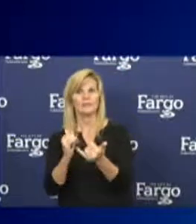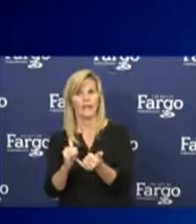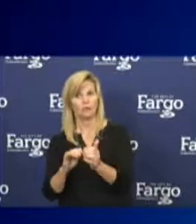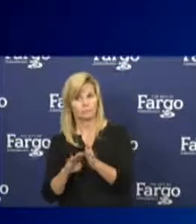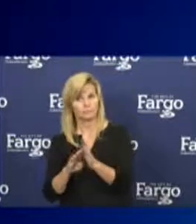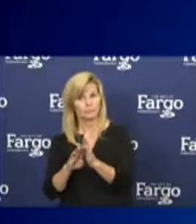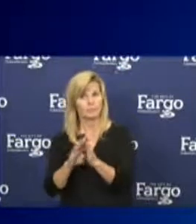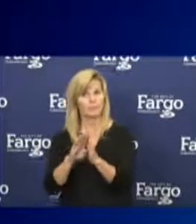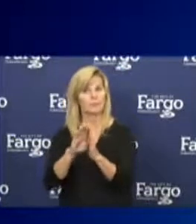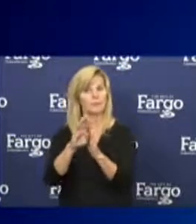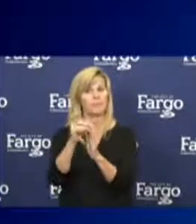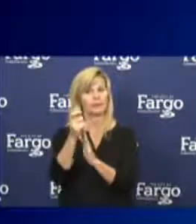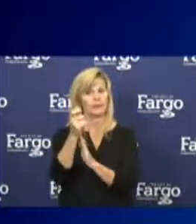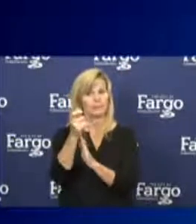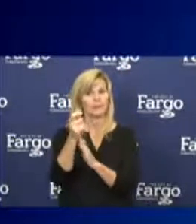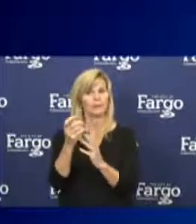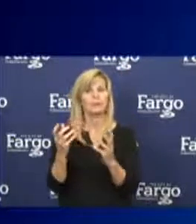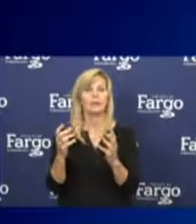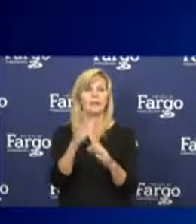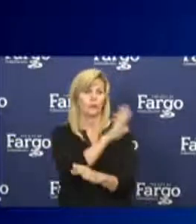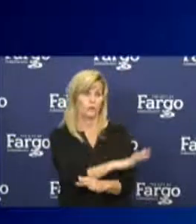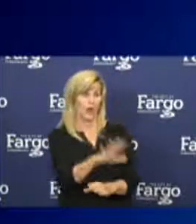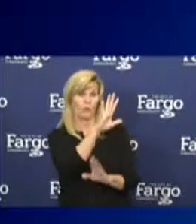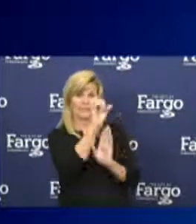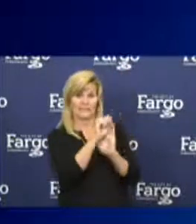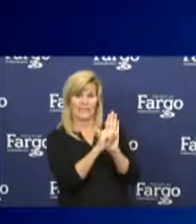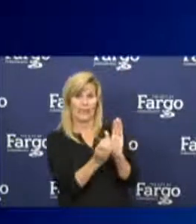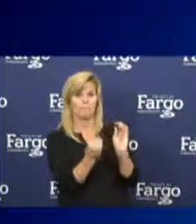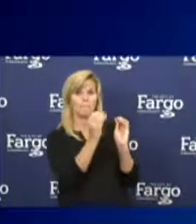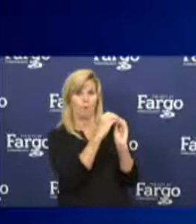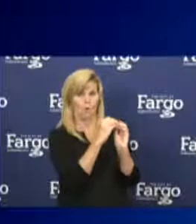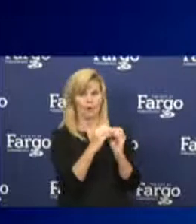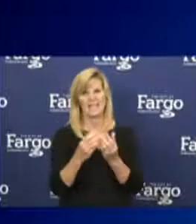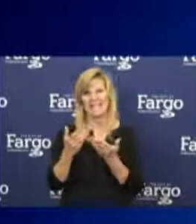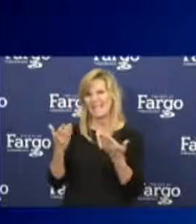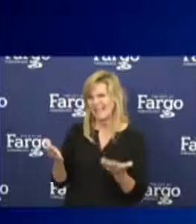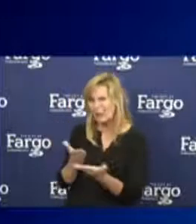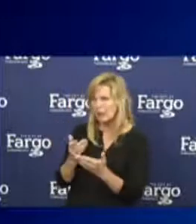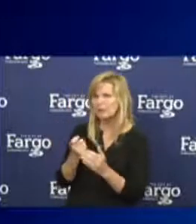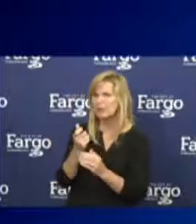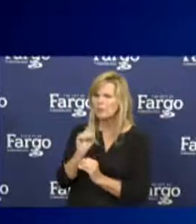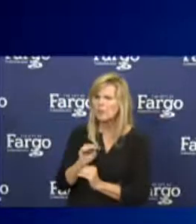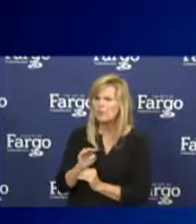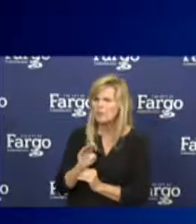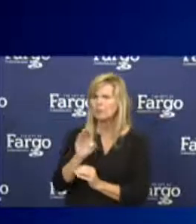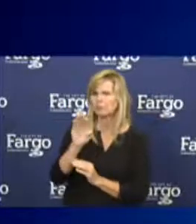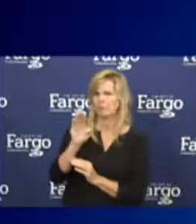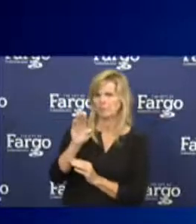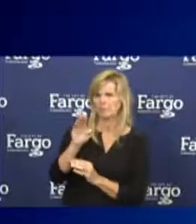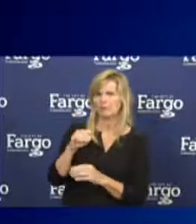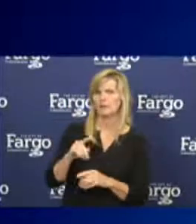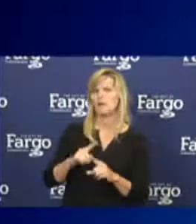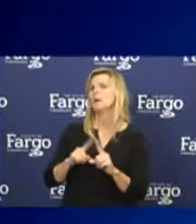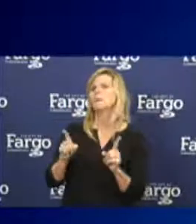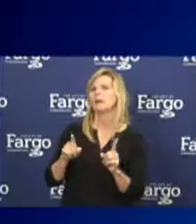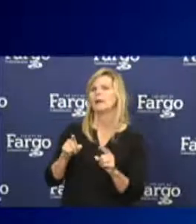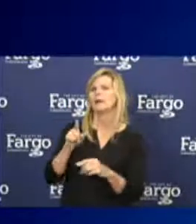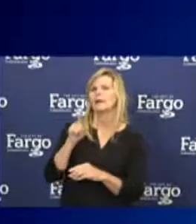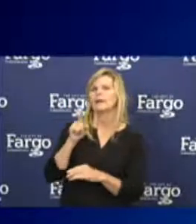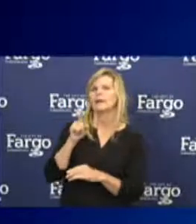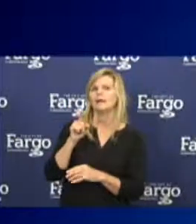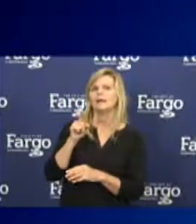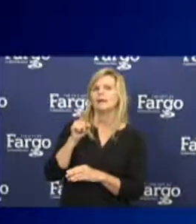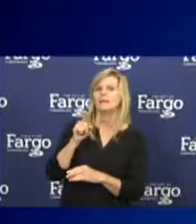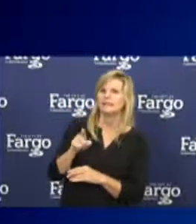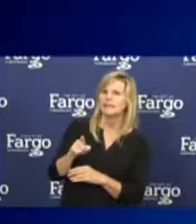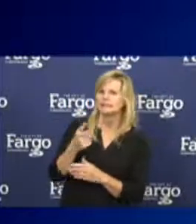up again, much more in the rest of the state, a little bit in Cass County. And this is in part from several different